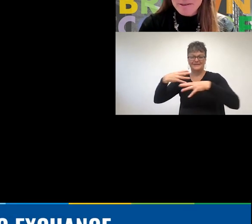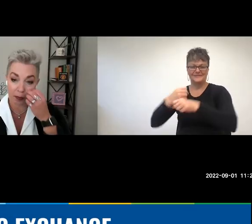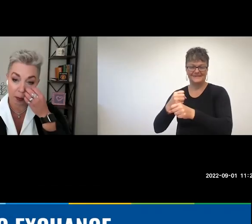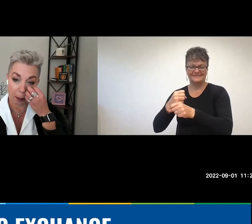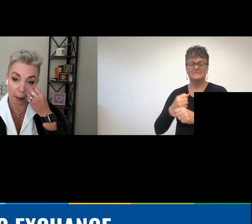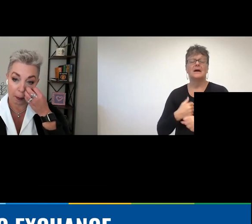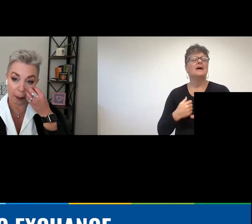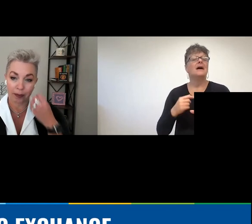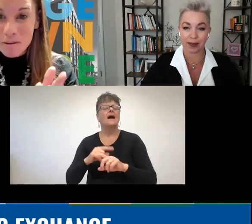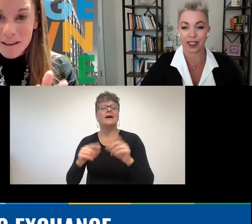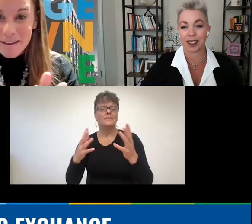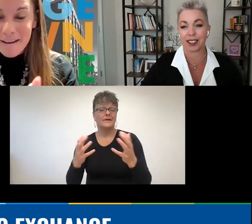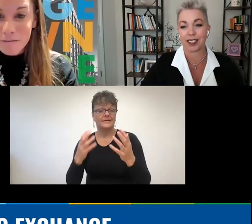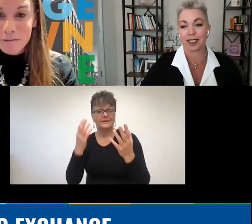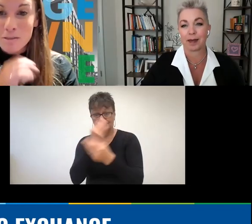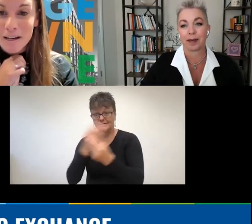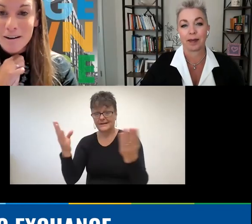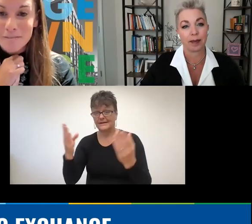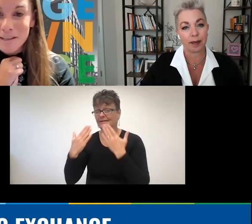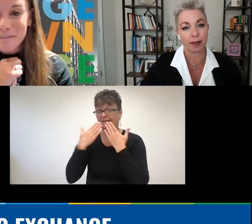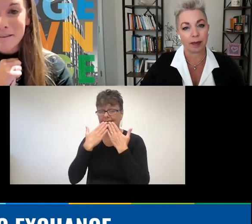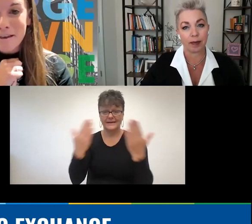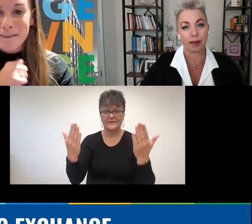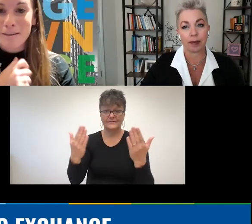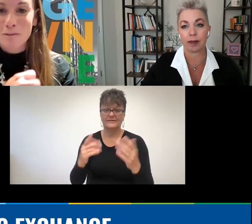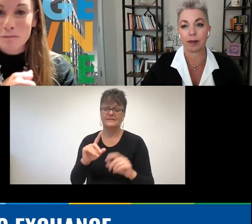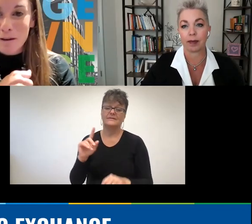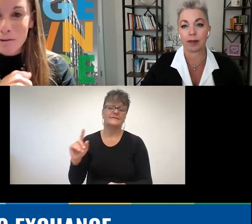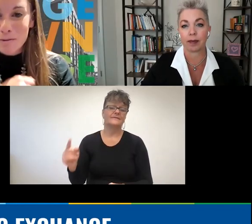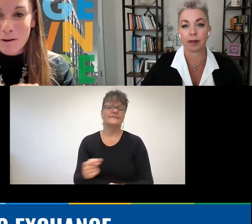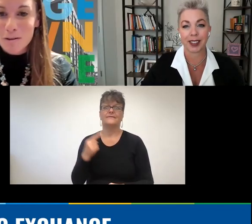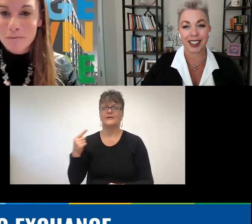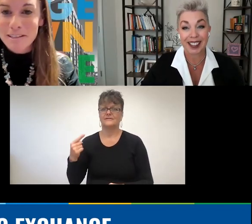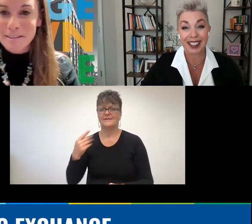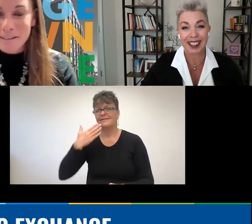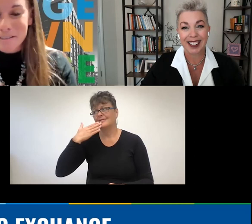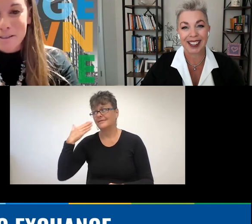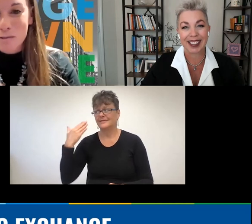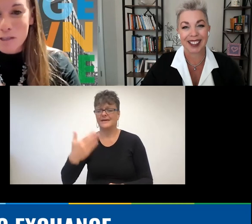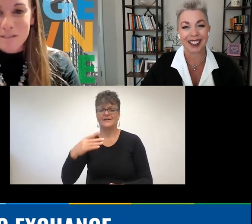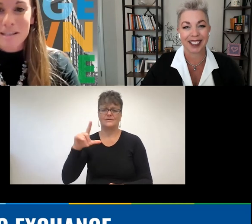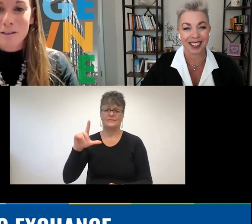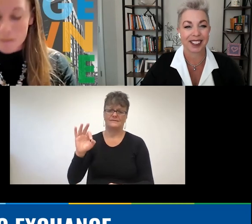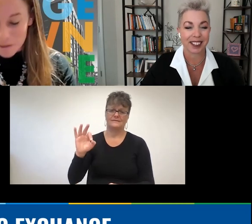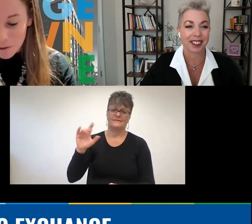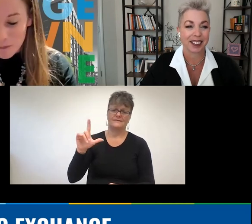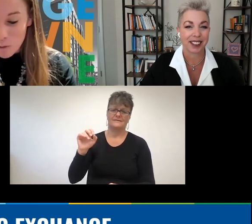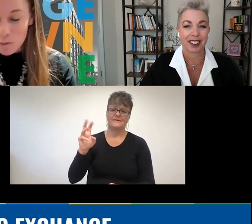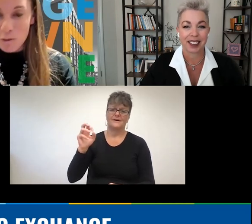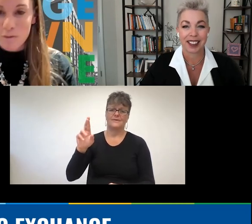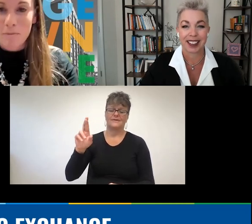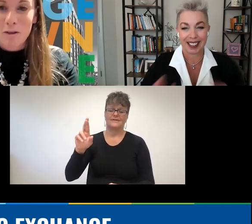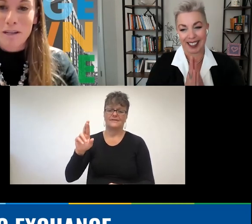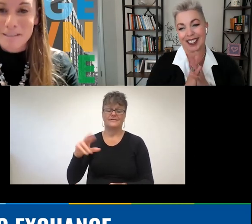moment to say thank you. First, my heartfelt thank you to Flower for all of the insights that you've shared today. And you'll see there are many